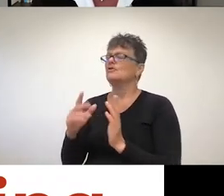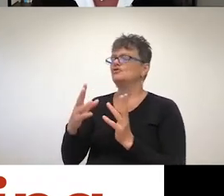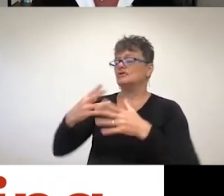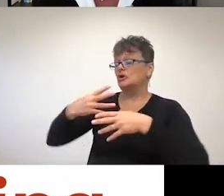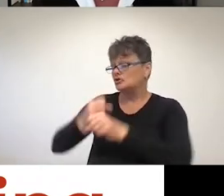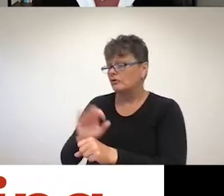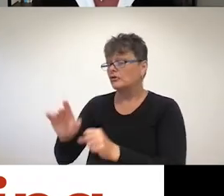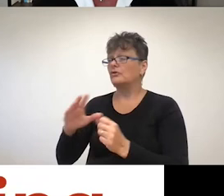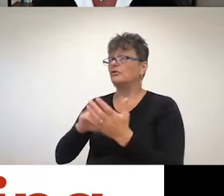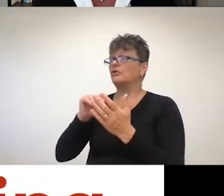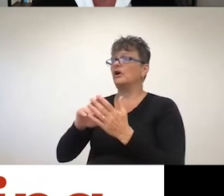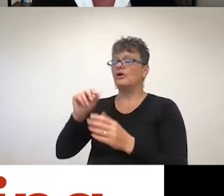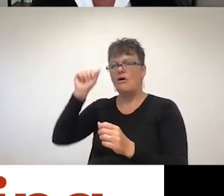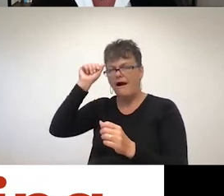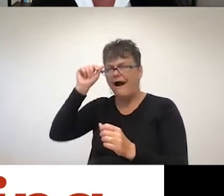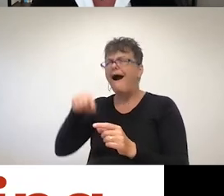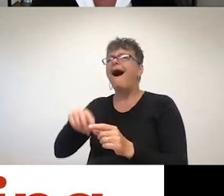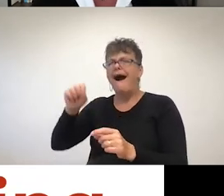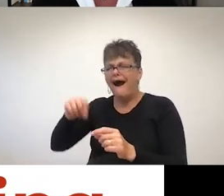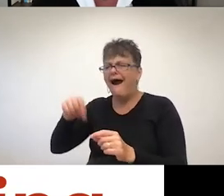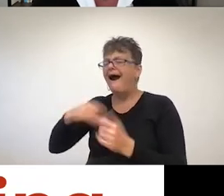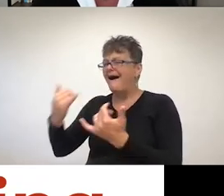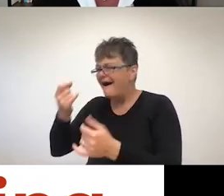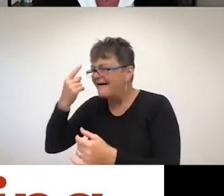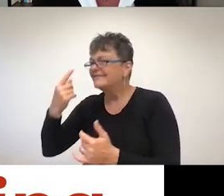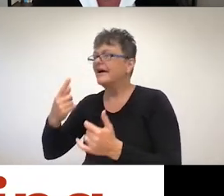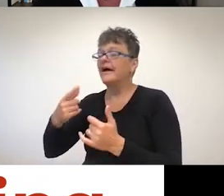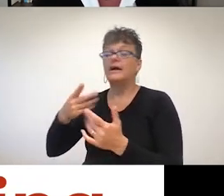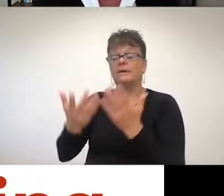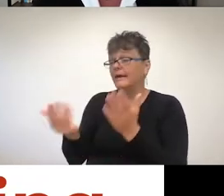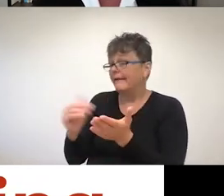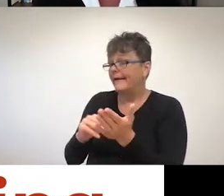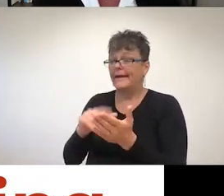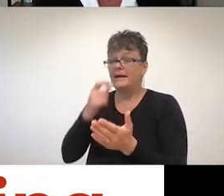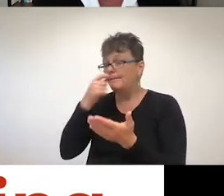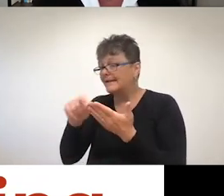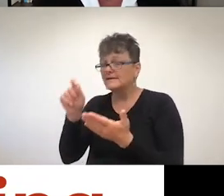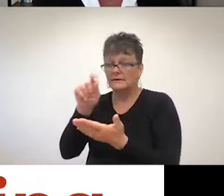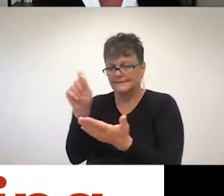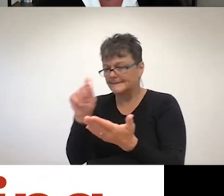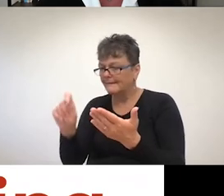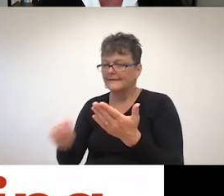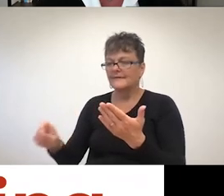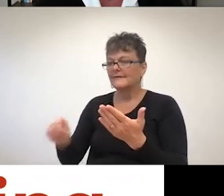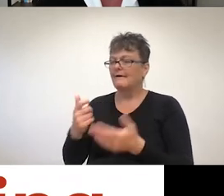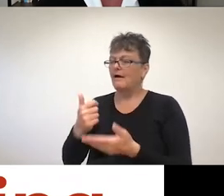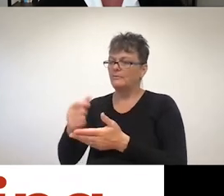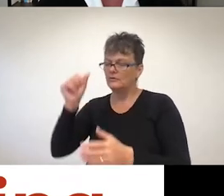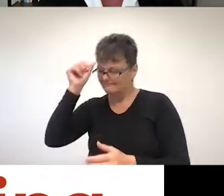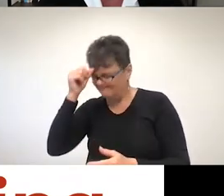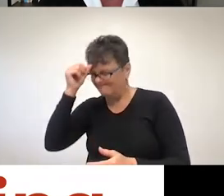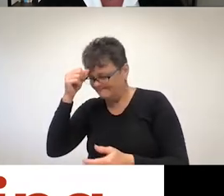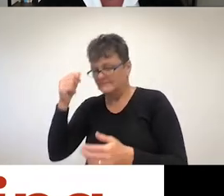going back through the reading with pencil in hand, and just making sure you're on where you're at. And I thought that was such a great example